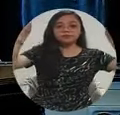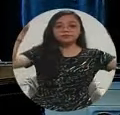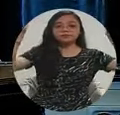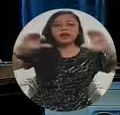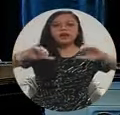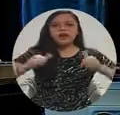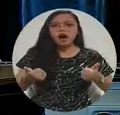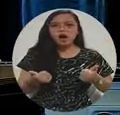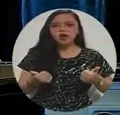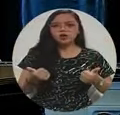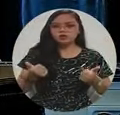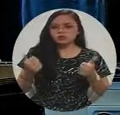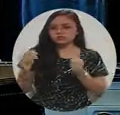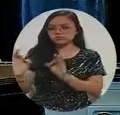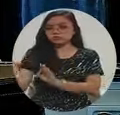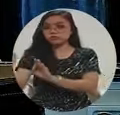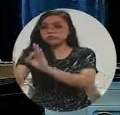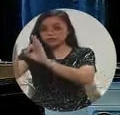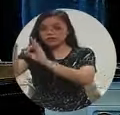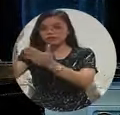is How to Face the New Year.